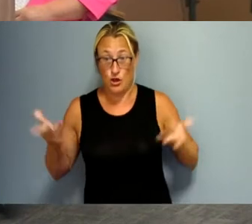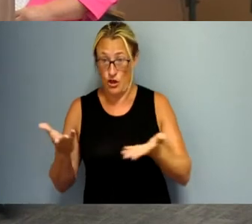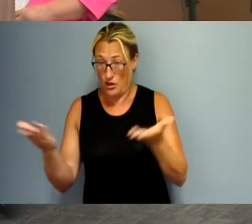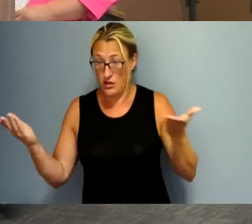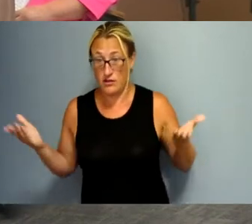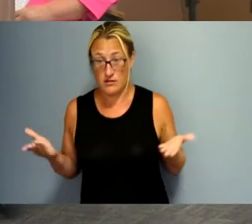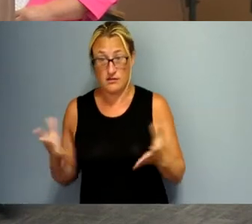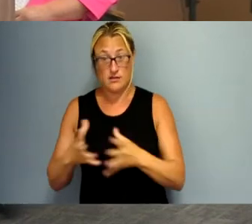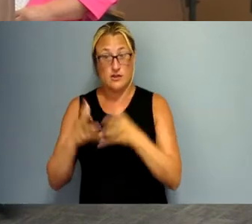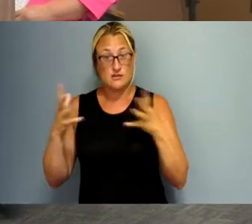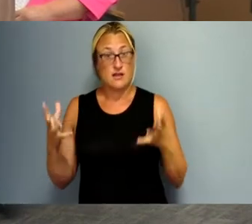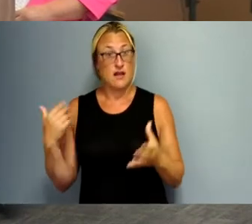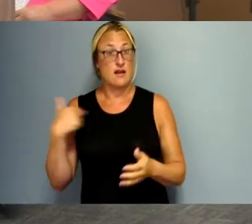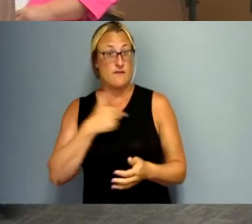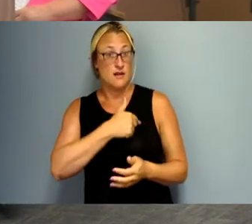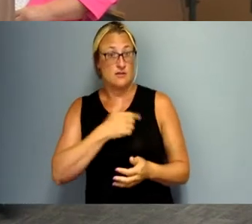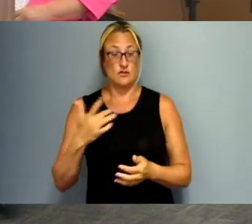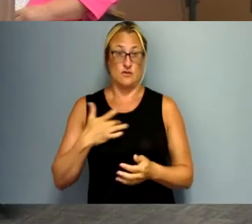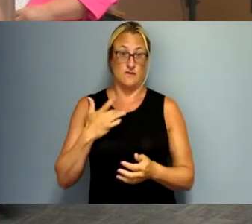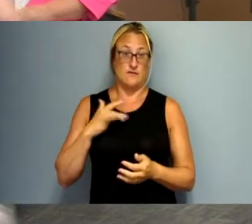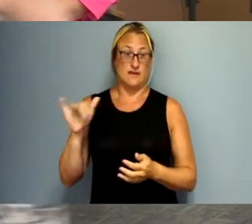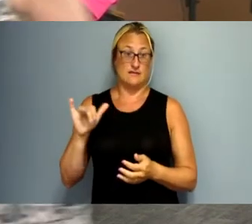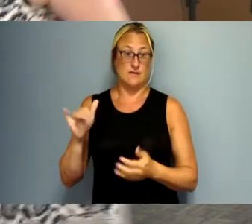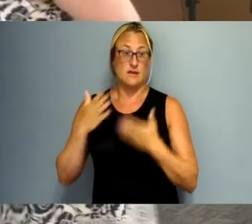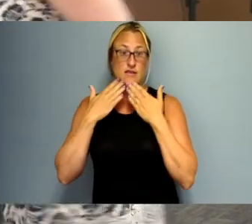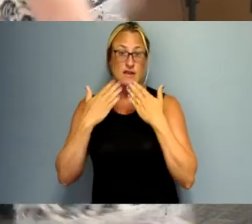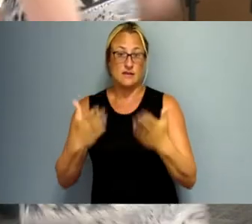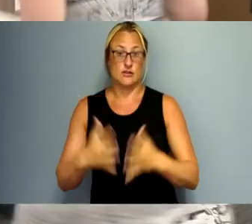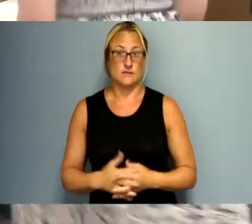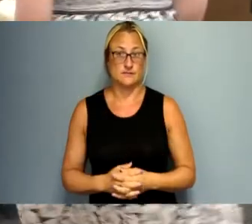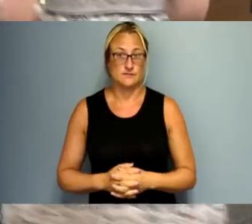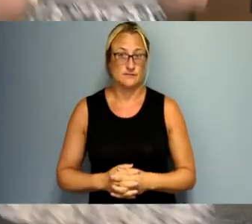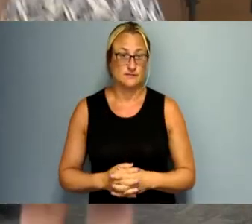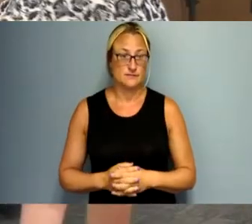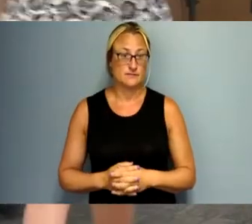a lot of us who feel this same way. Thank you.